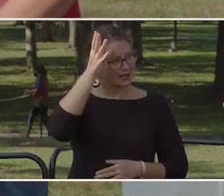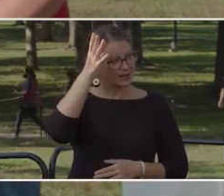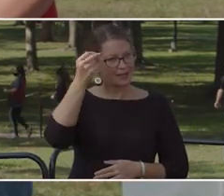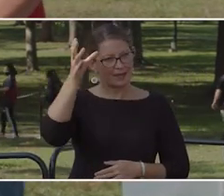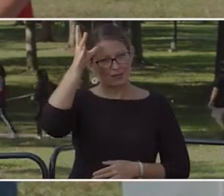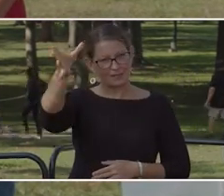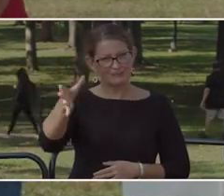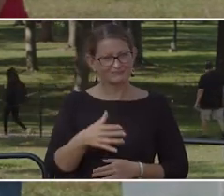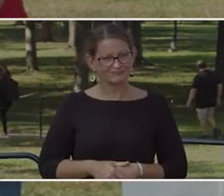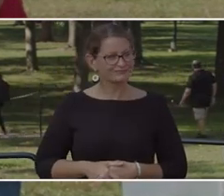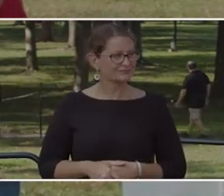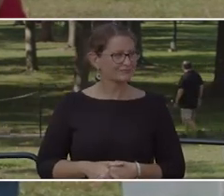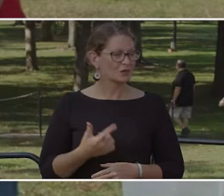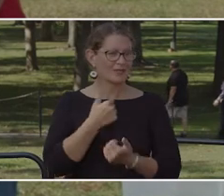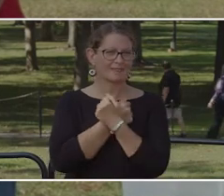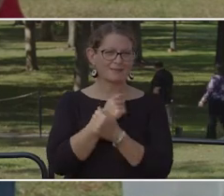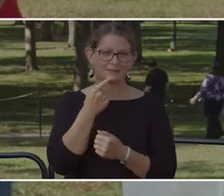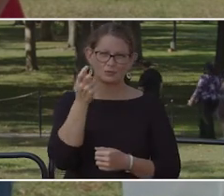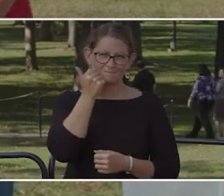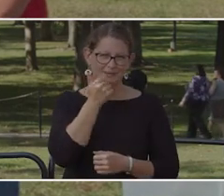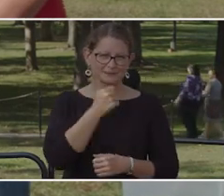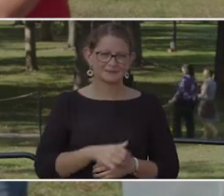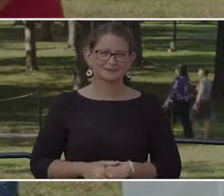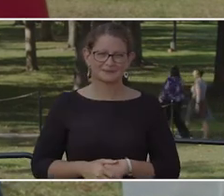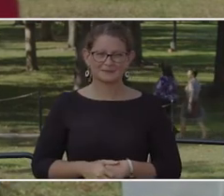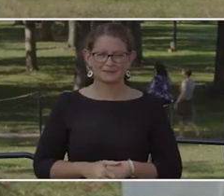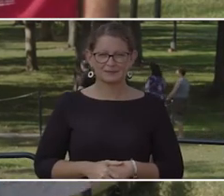grandpa. We love and miss you every day.